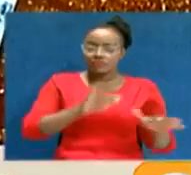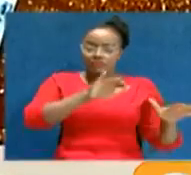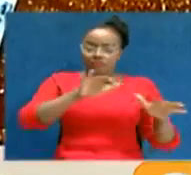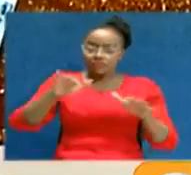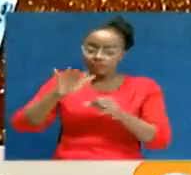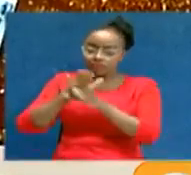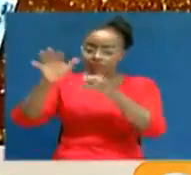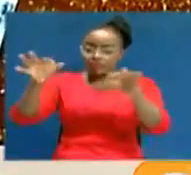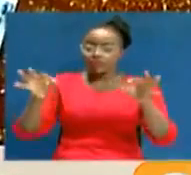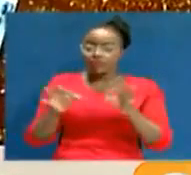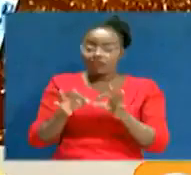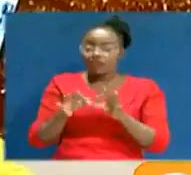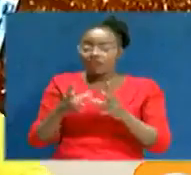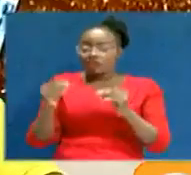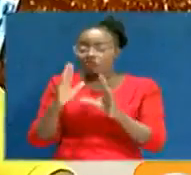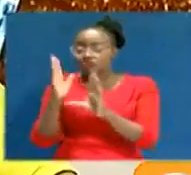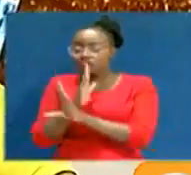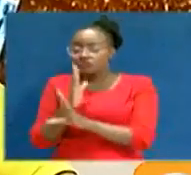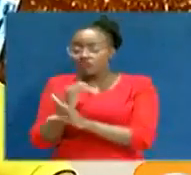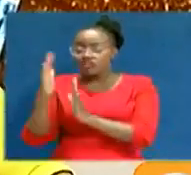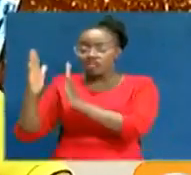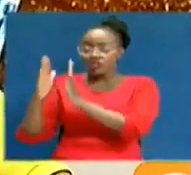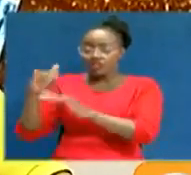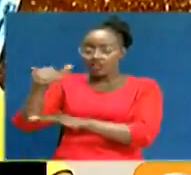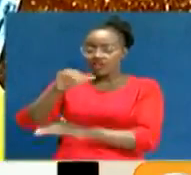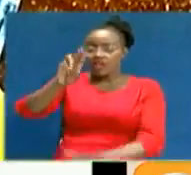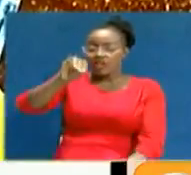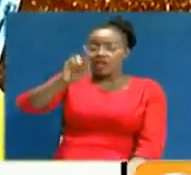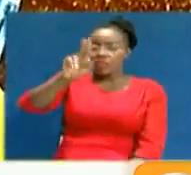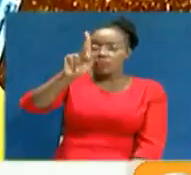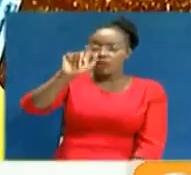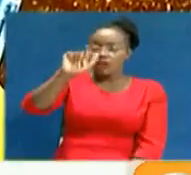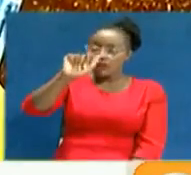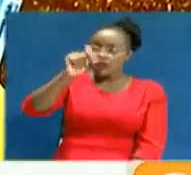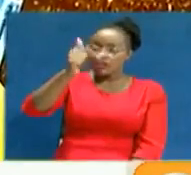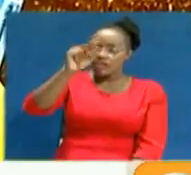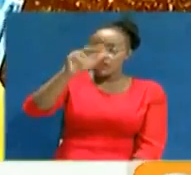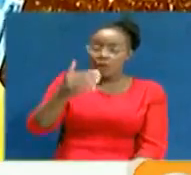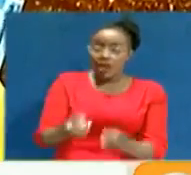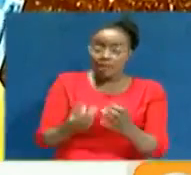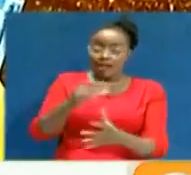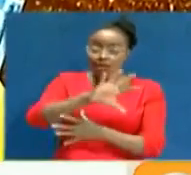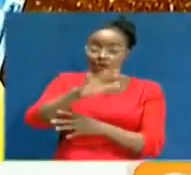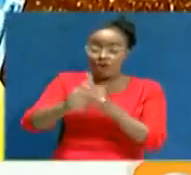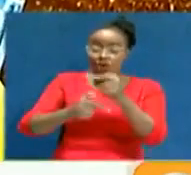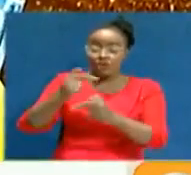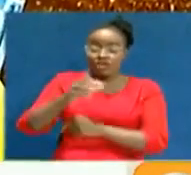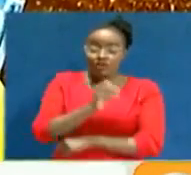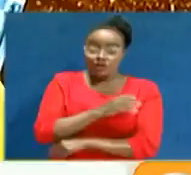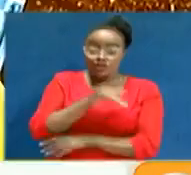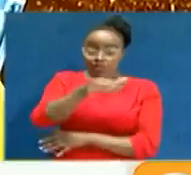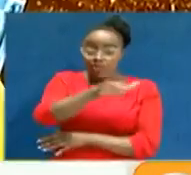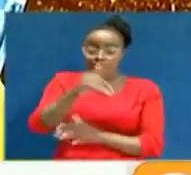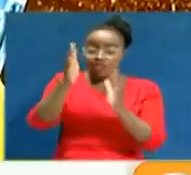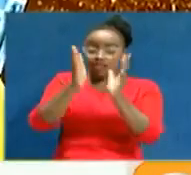Now, dozens of families have sought refuge at security camps in Mukutani, Baringo County, amid continuing tension in the area.